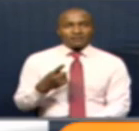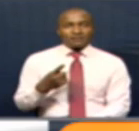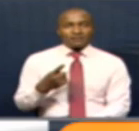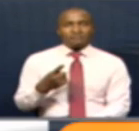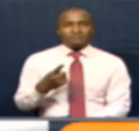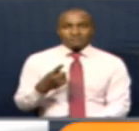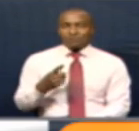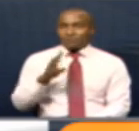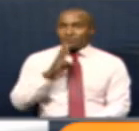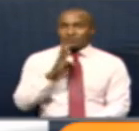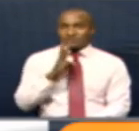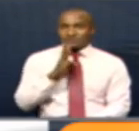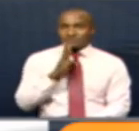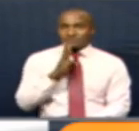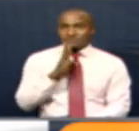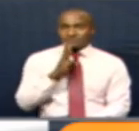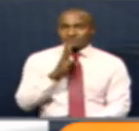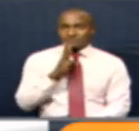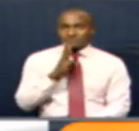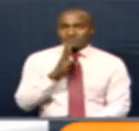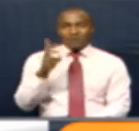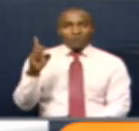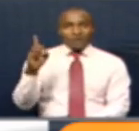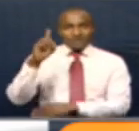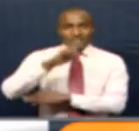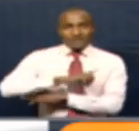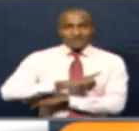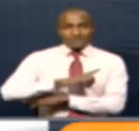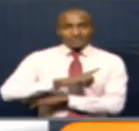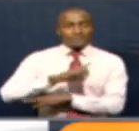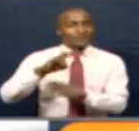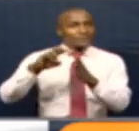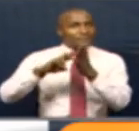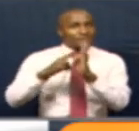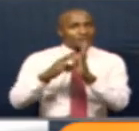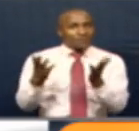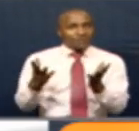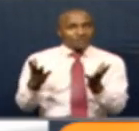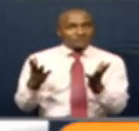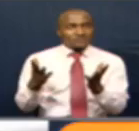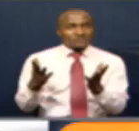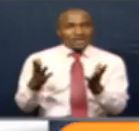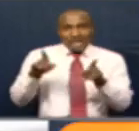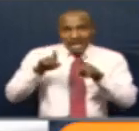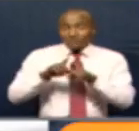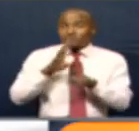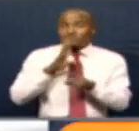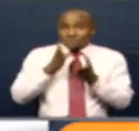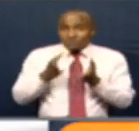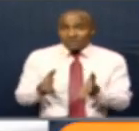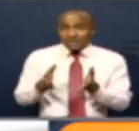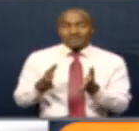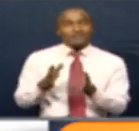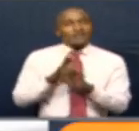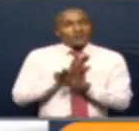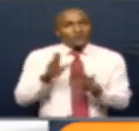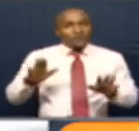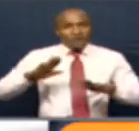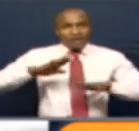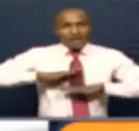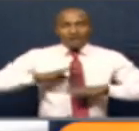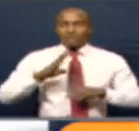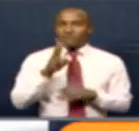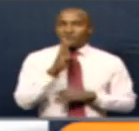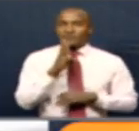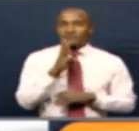Cubic meters of water per day. So from as we speak today, there's just not enough water. Assume